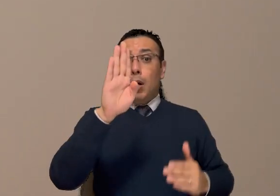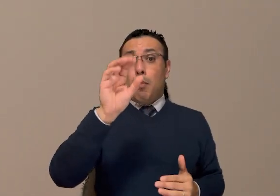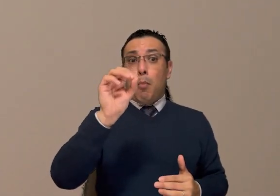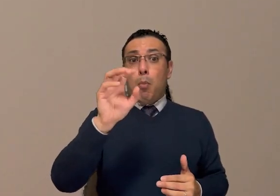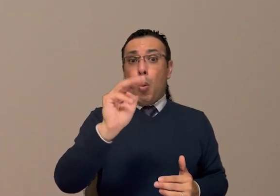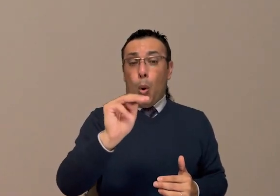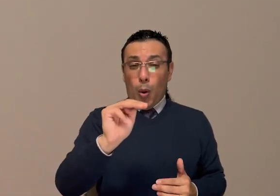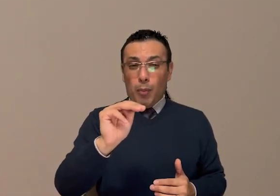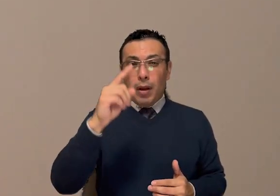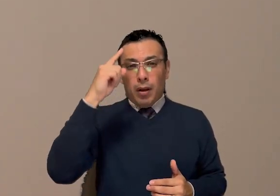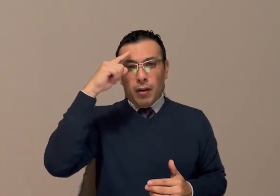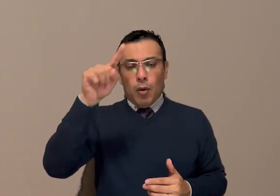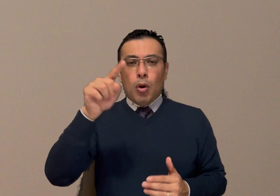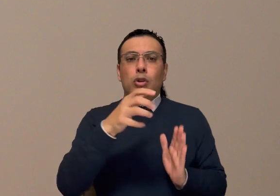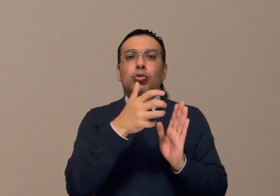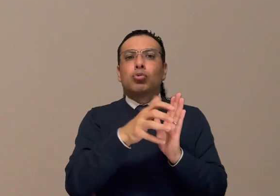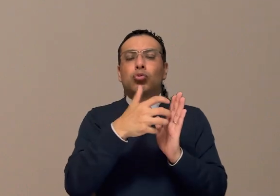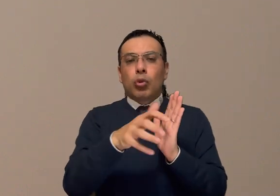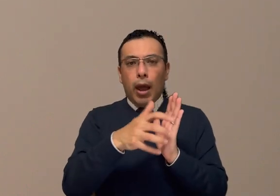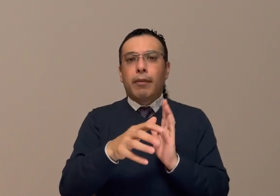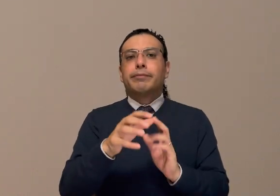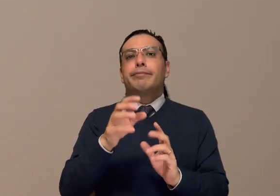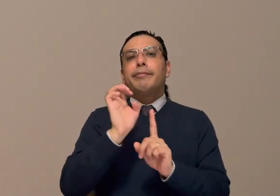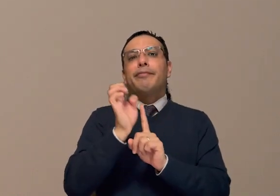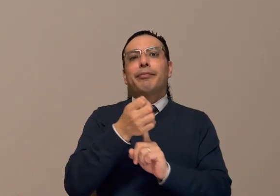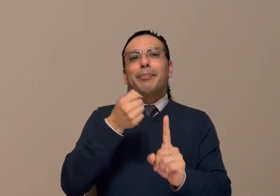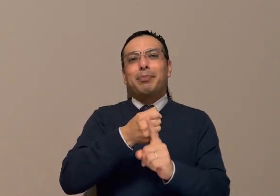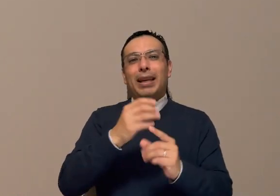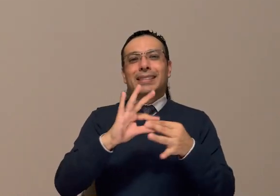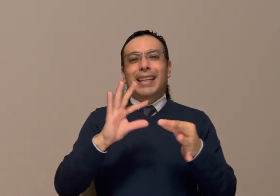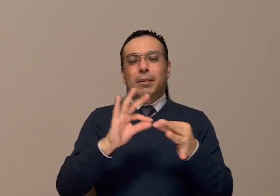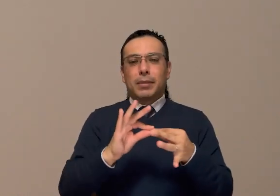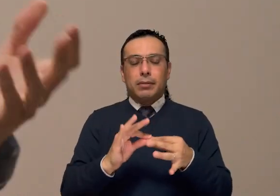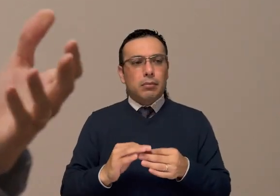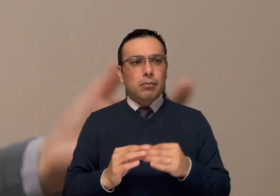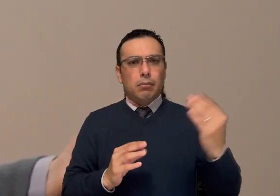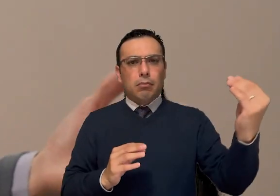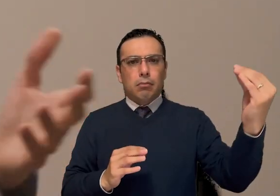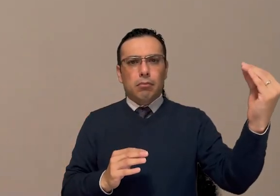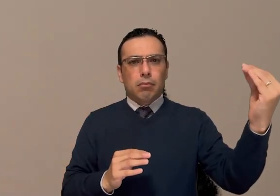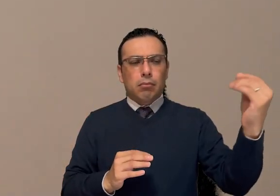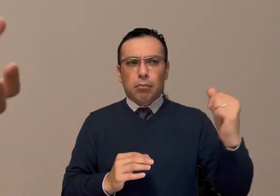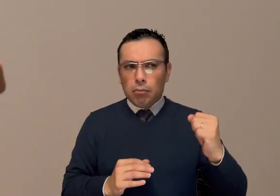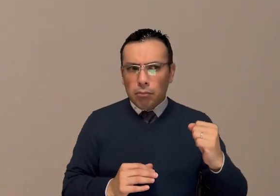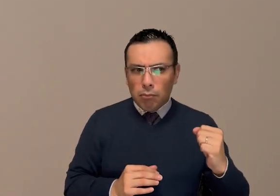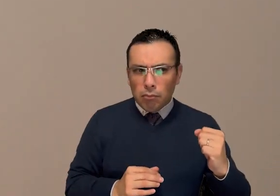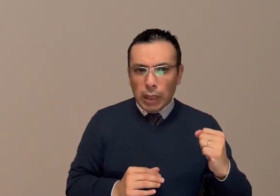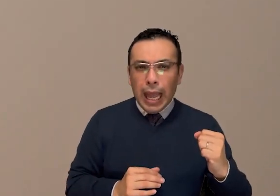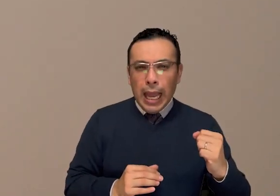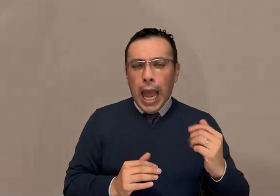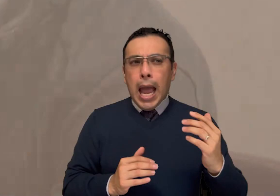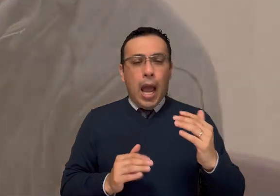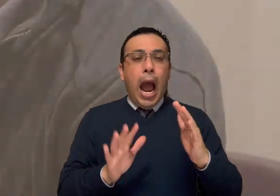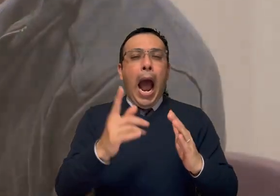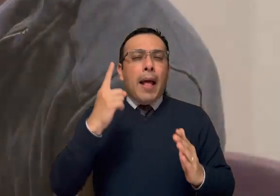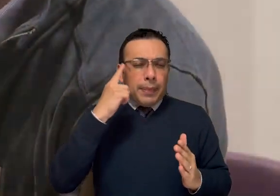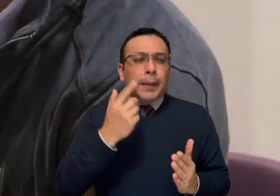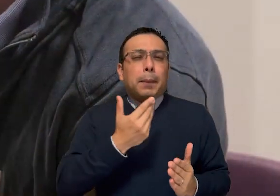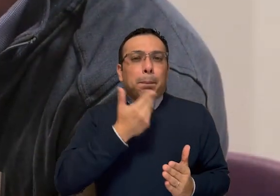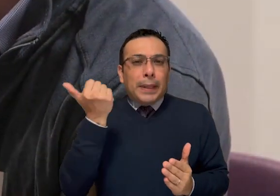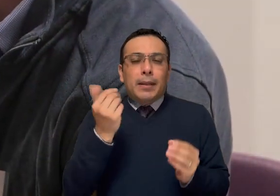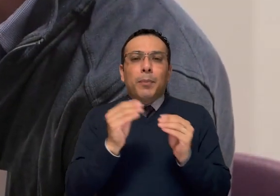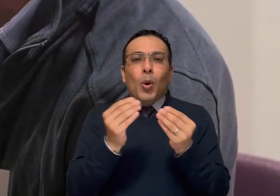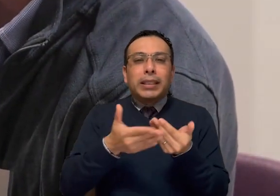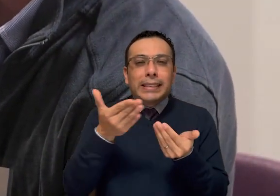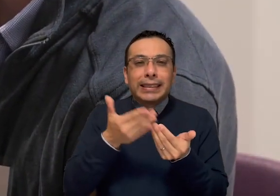I think it might be a bit easier to talk together in person, but it's an effort to model how wind farms interact with the